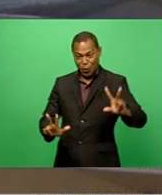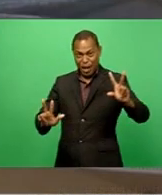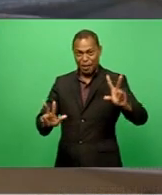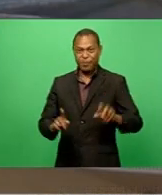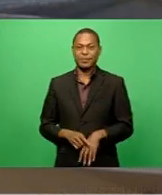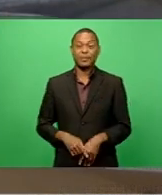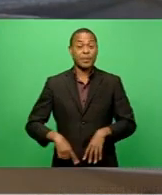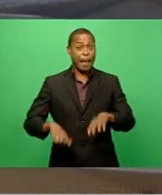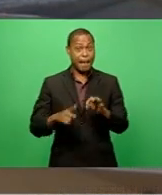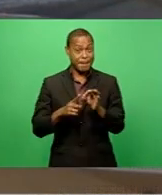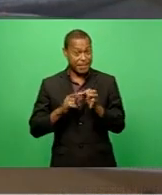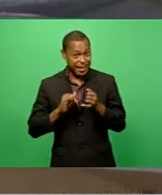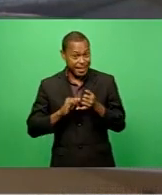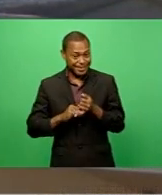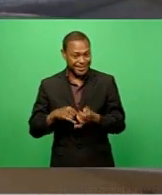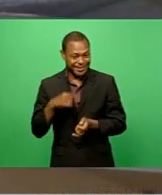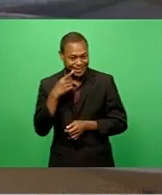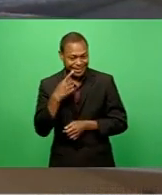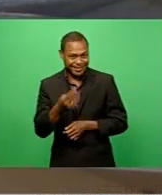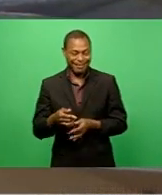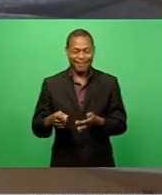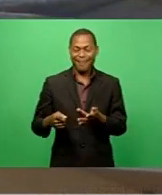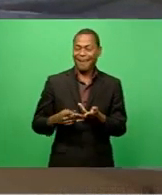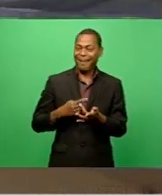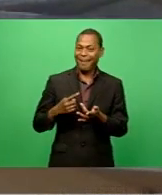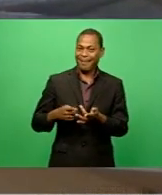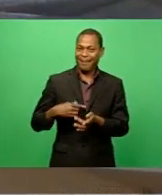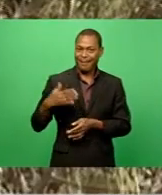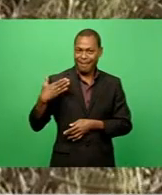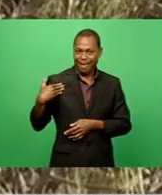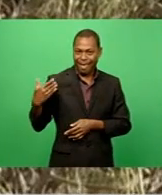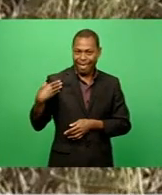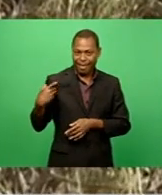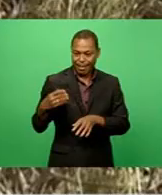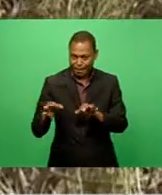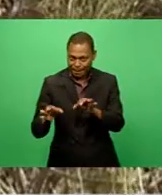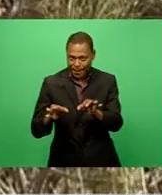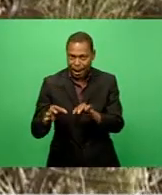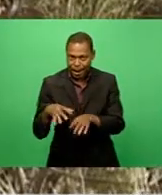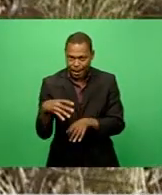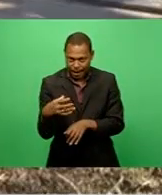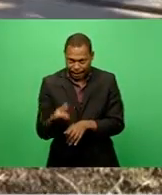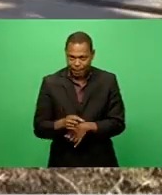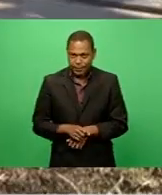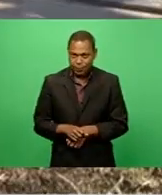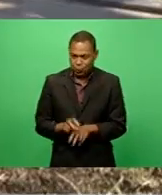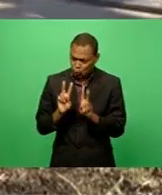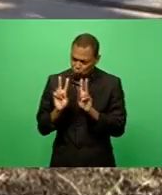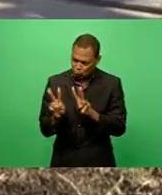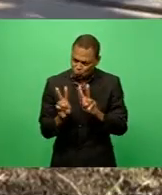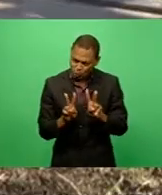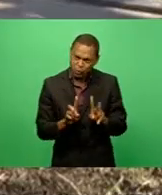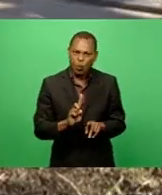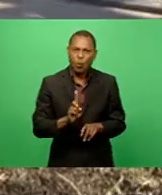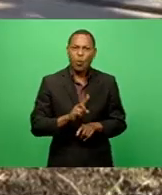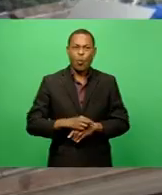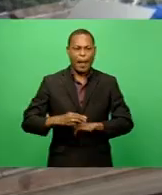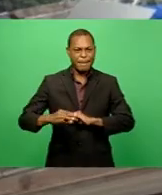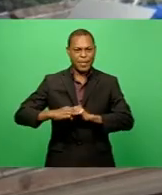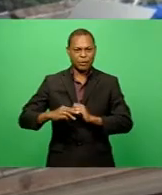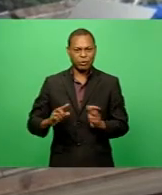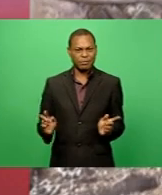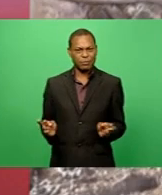Secretary says another health program is underway where the health inspectors are overseeing source reduction measures which need to be